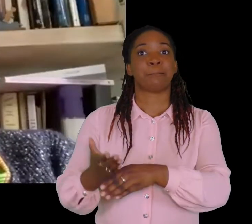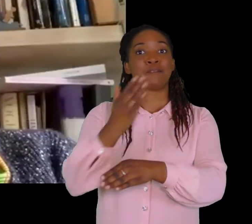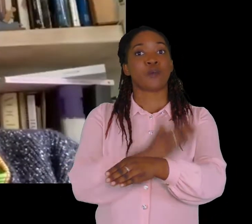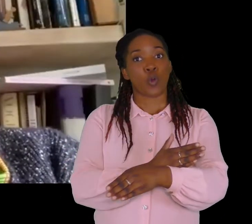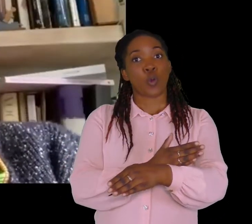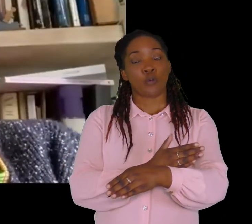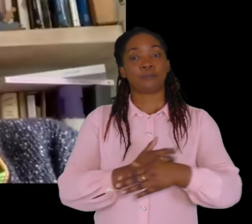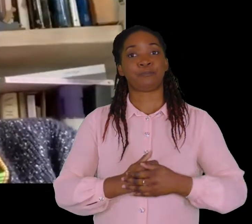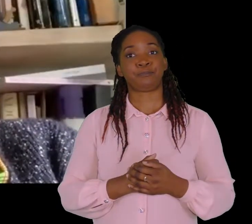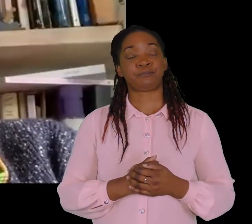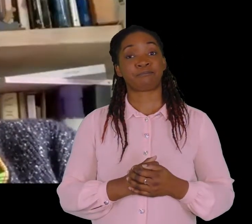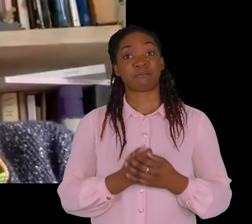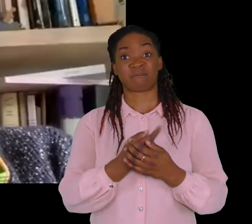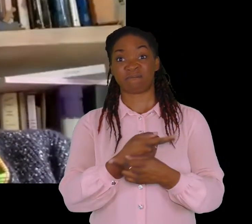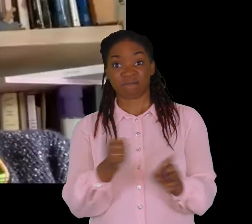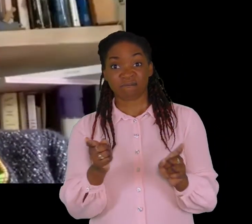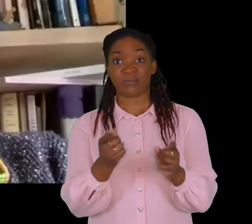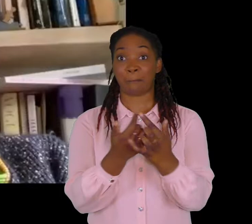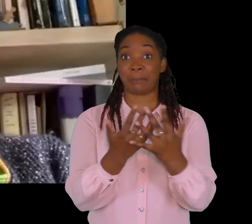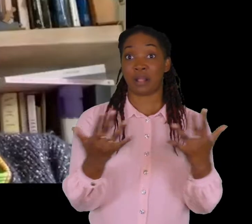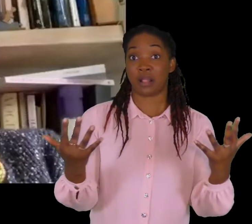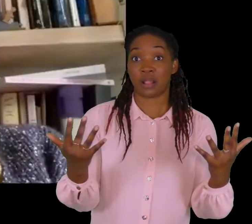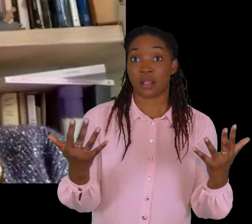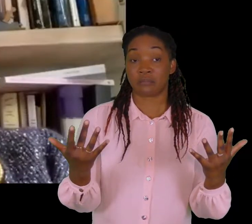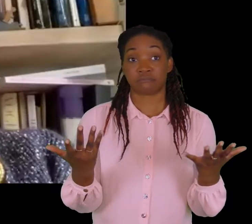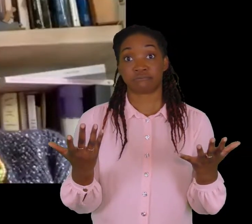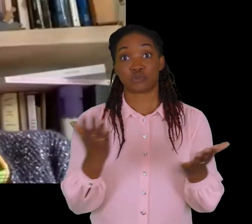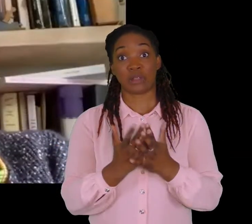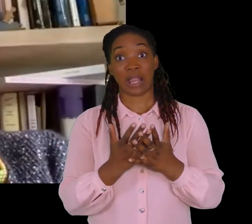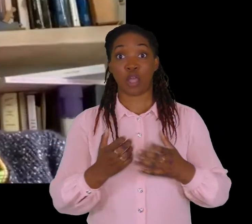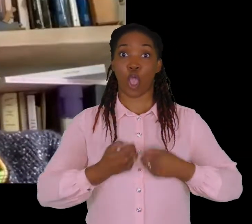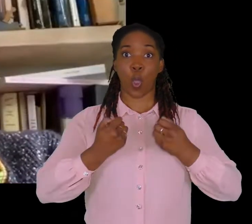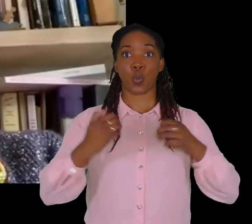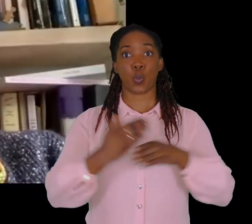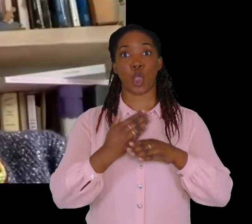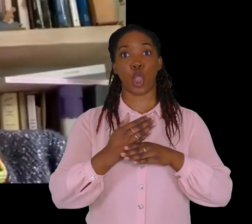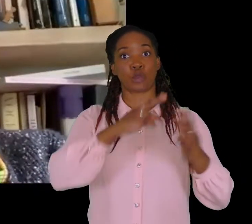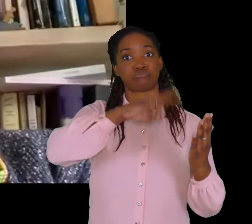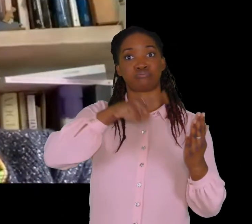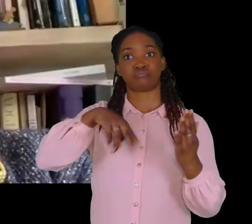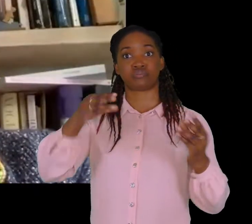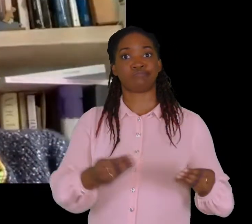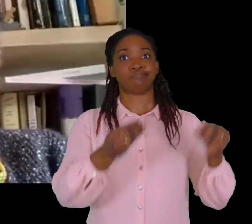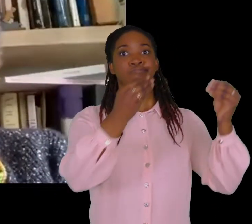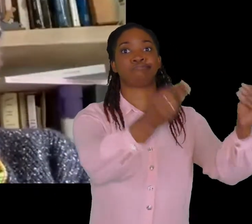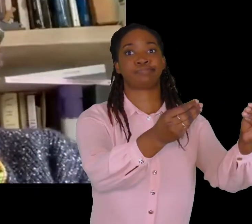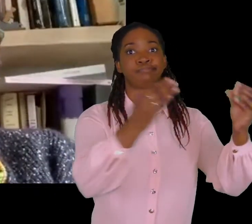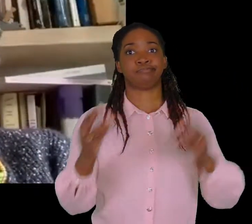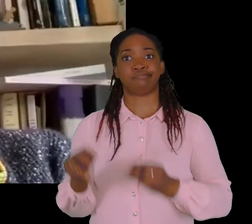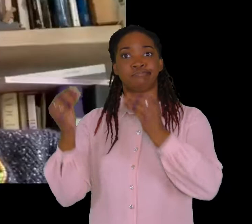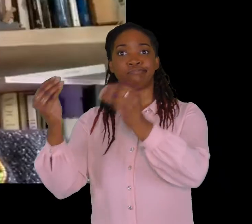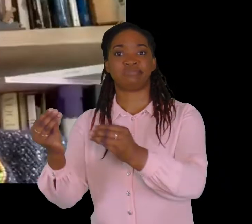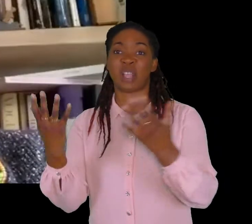And there it was, people themselves were hanging work. It was, you had